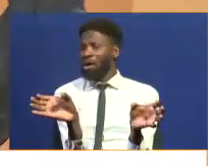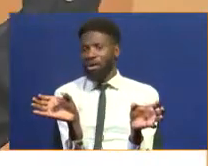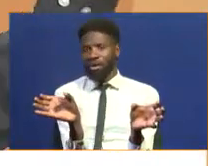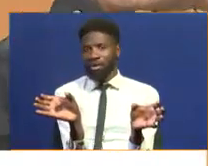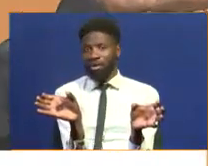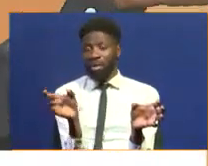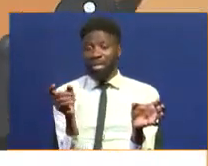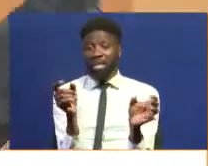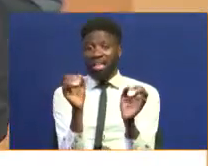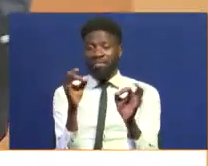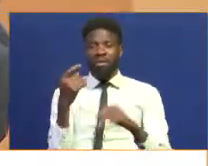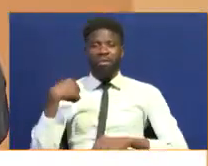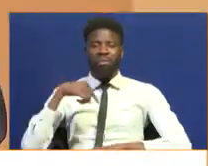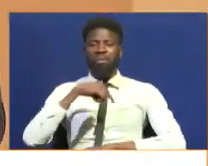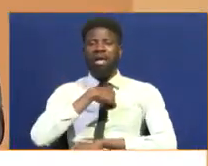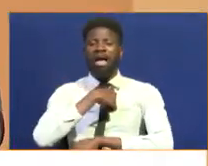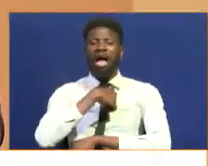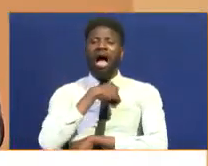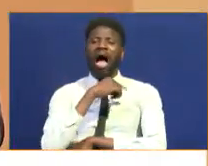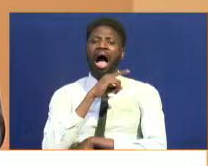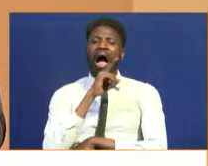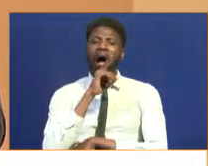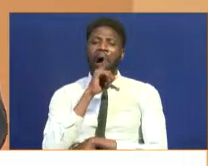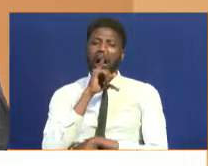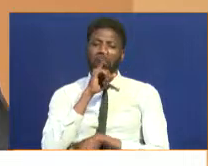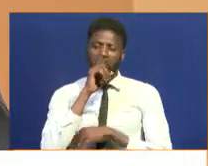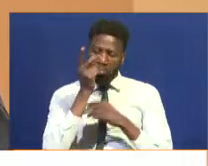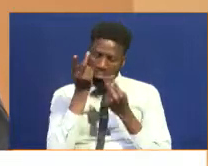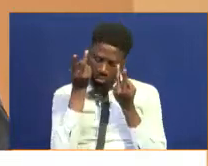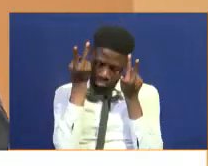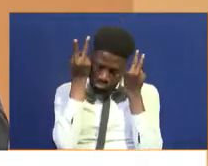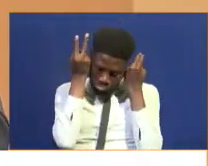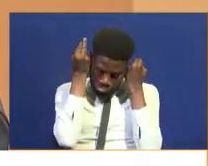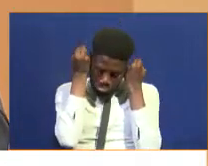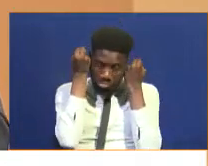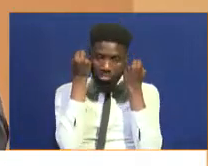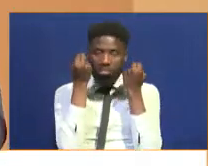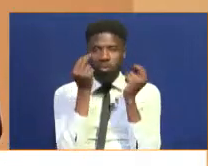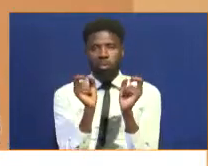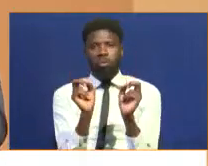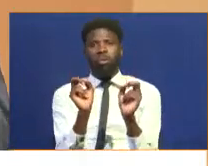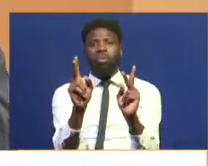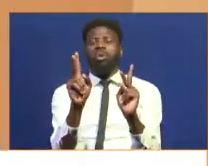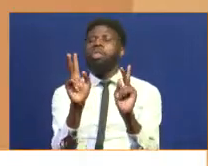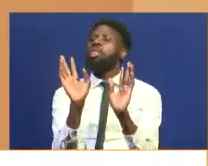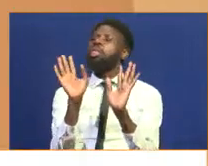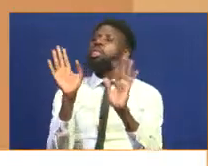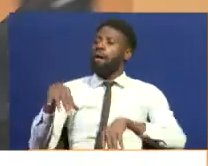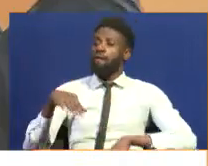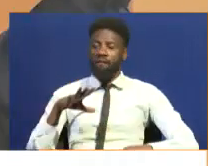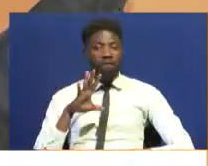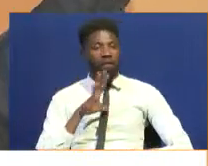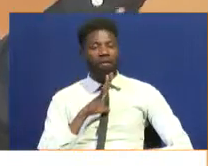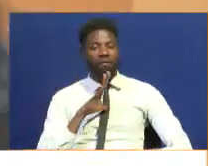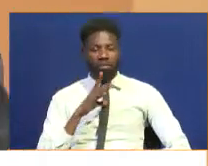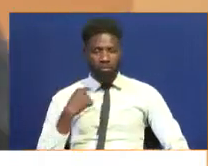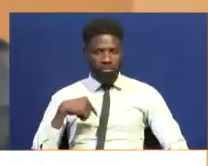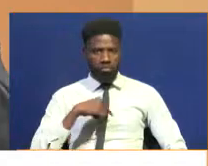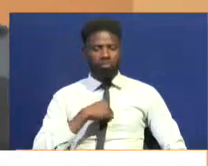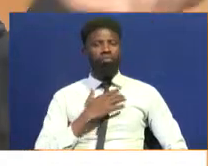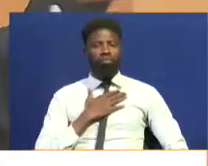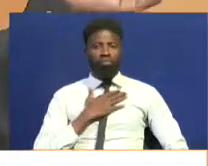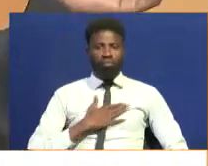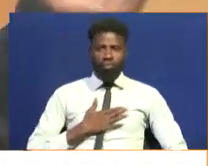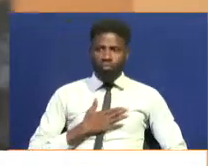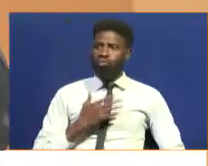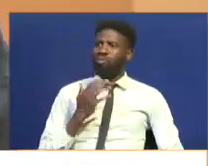the sand like that proverbial ostrich and assume that, fine, we want to kick out the rigidity